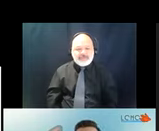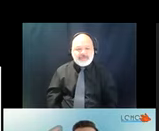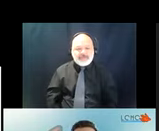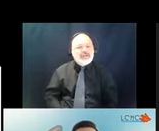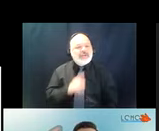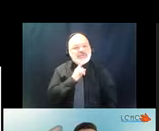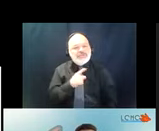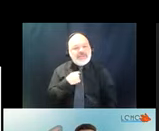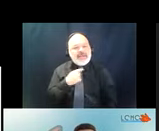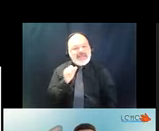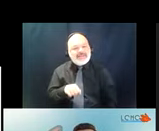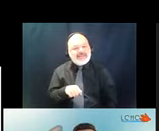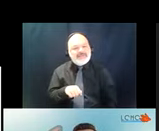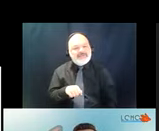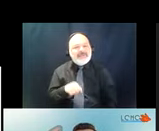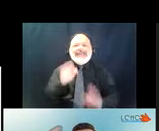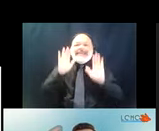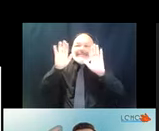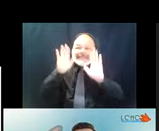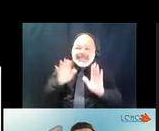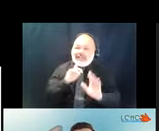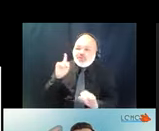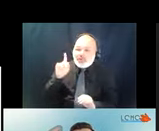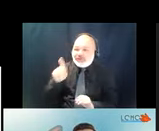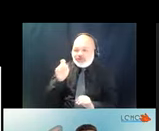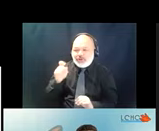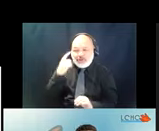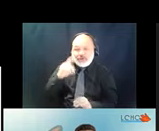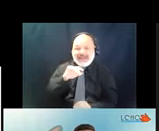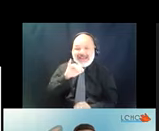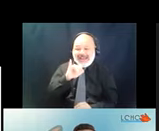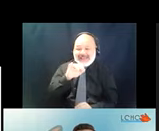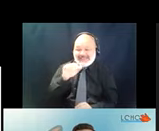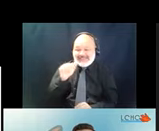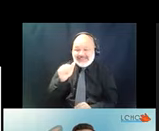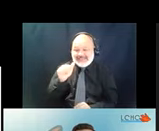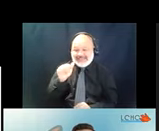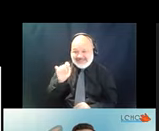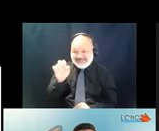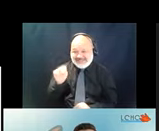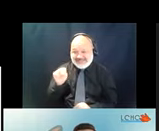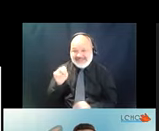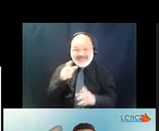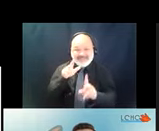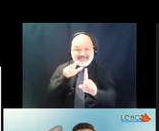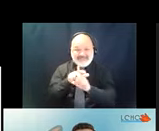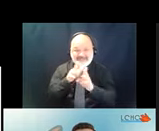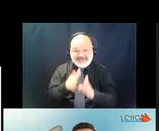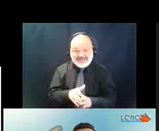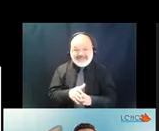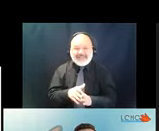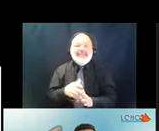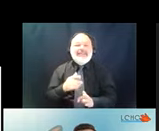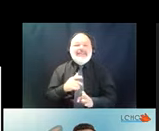Sure, I can take that on. Great question. So for ITIN filers, I should have clarified in my previous